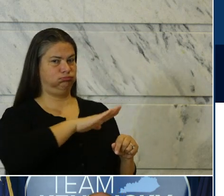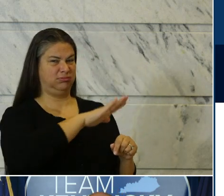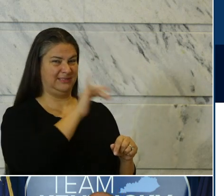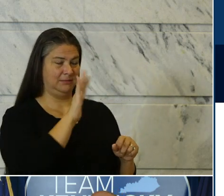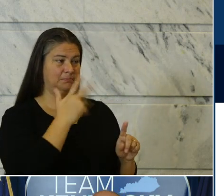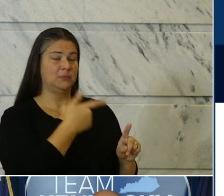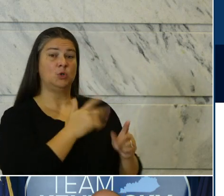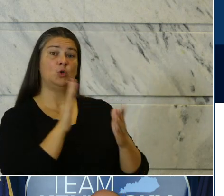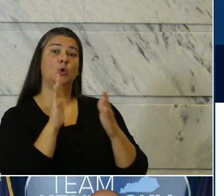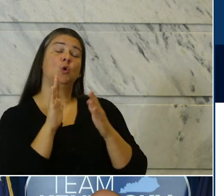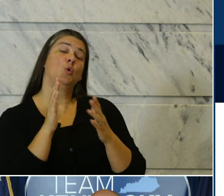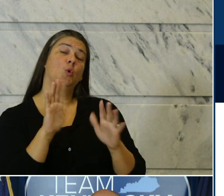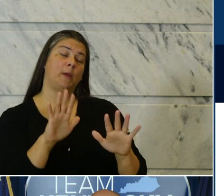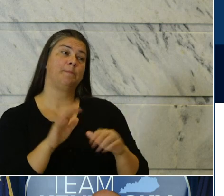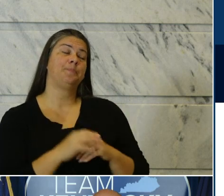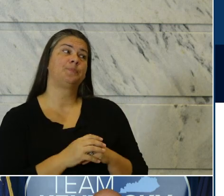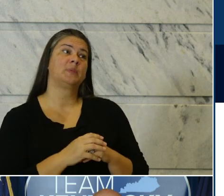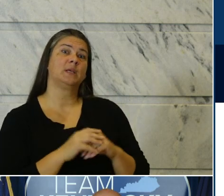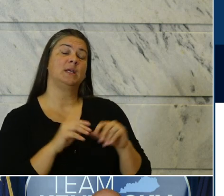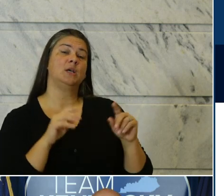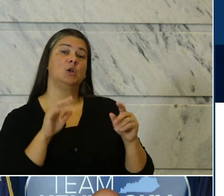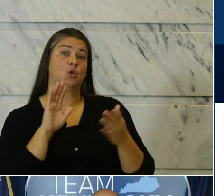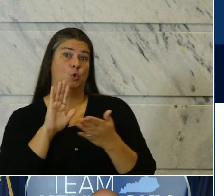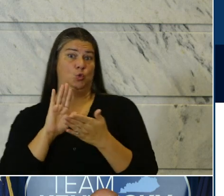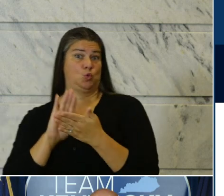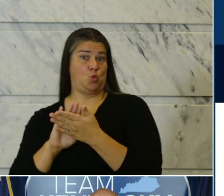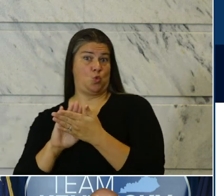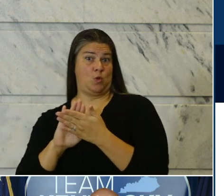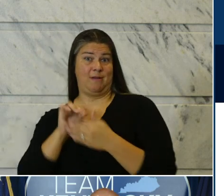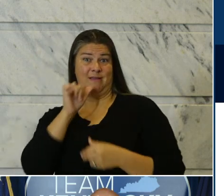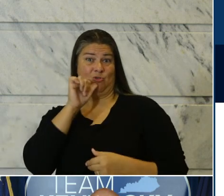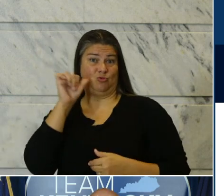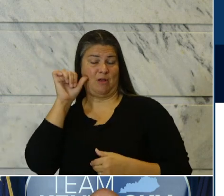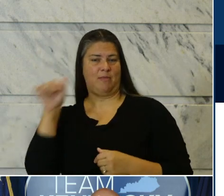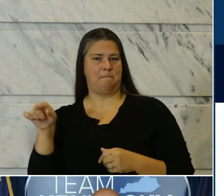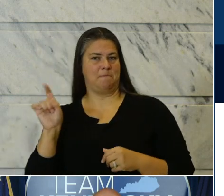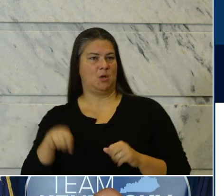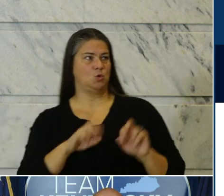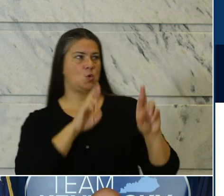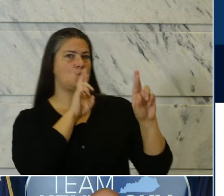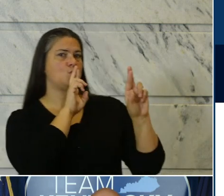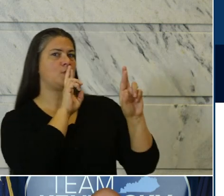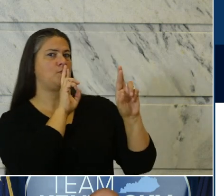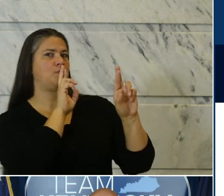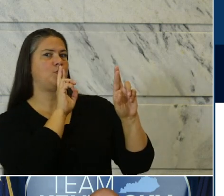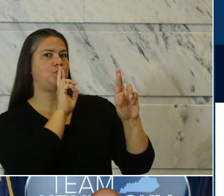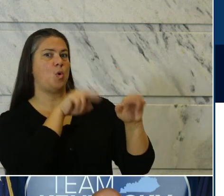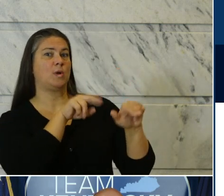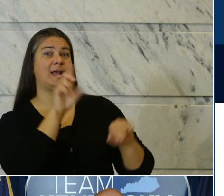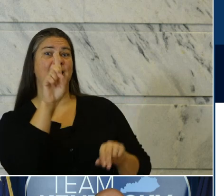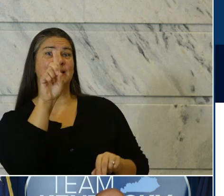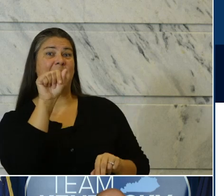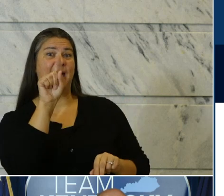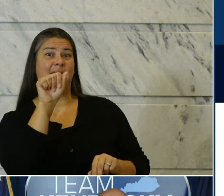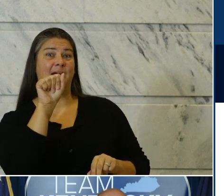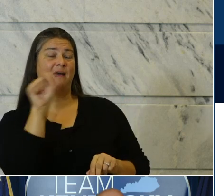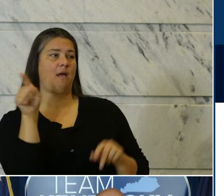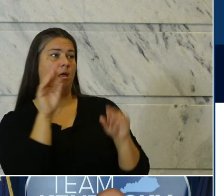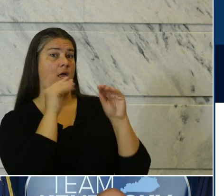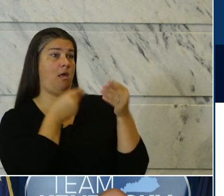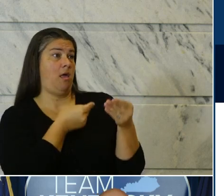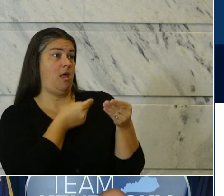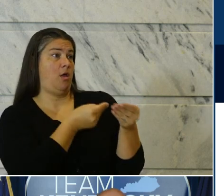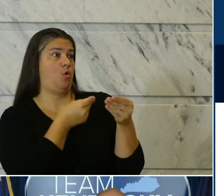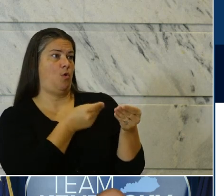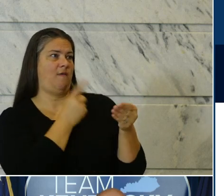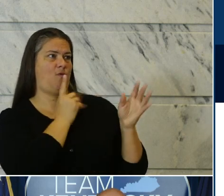were asked to report yesterday, the 28th, data for the first 24 hours. So information